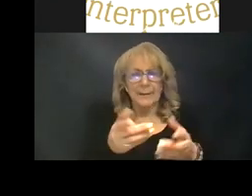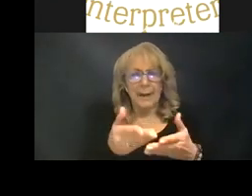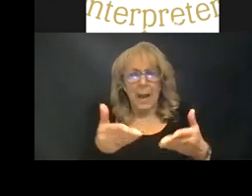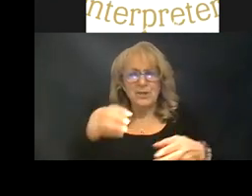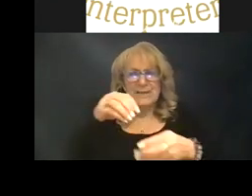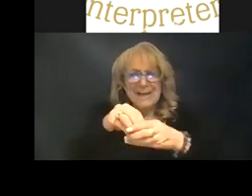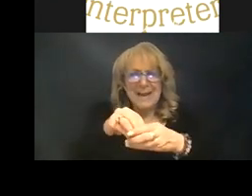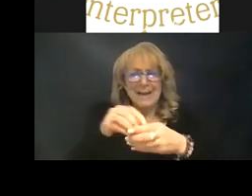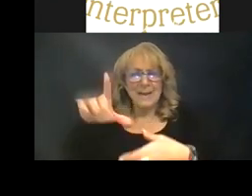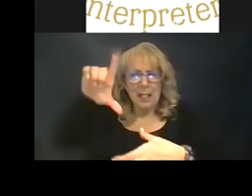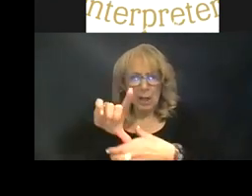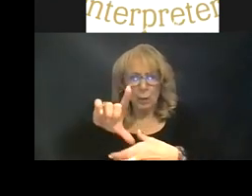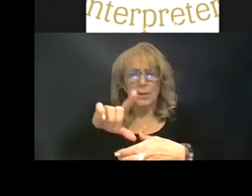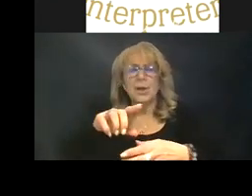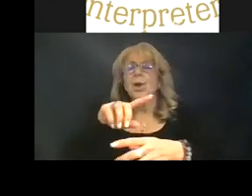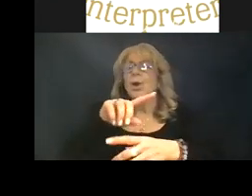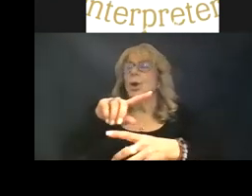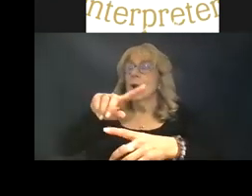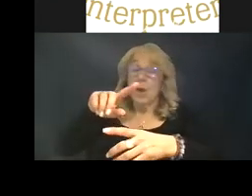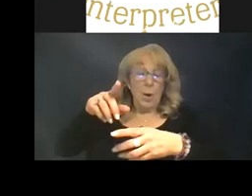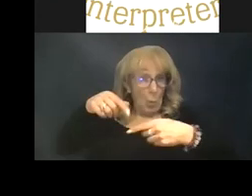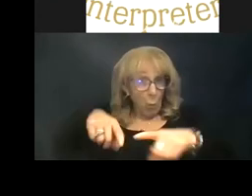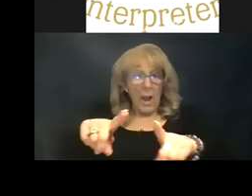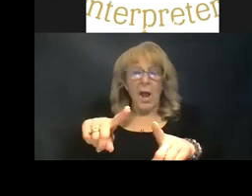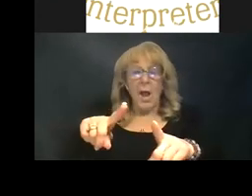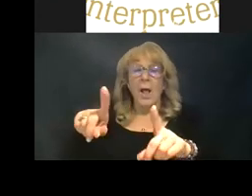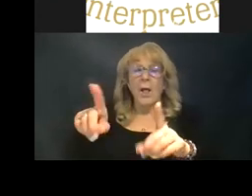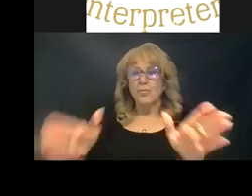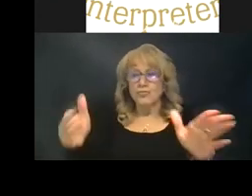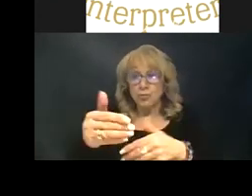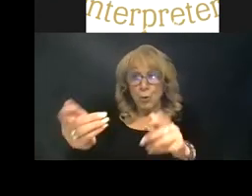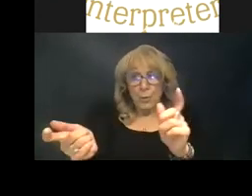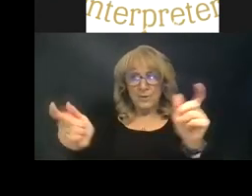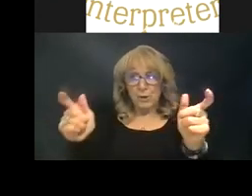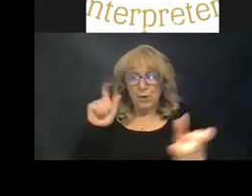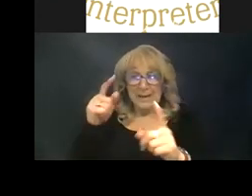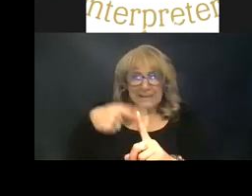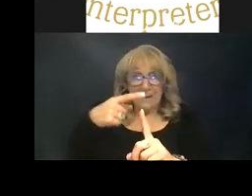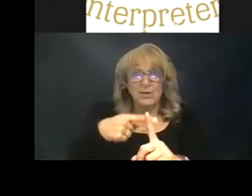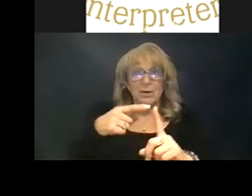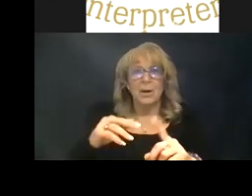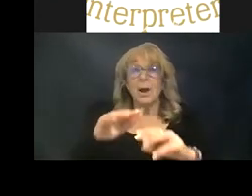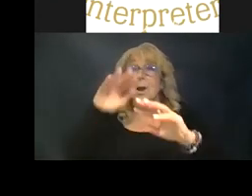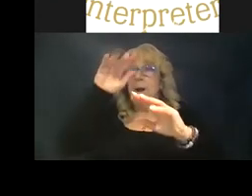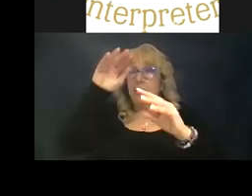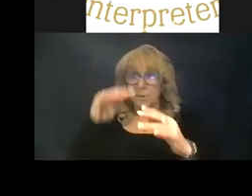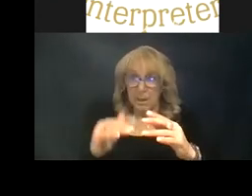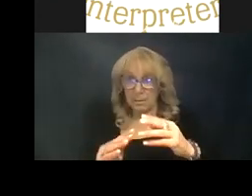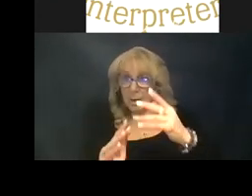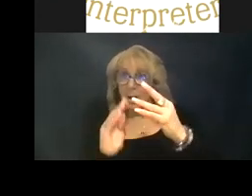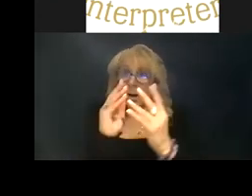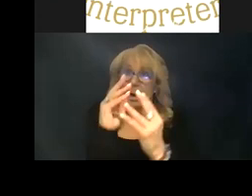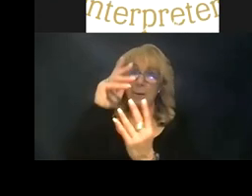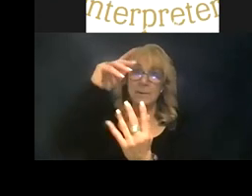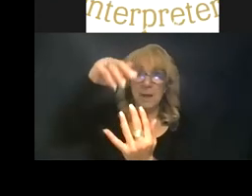room changes temperature, different of these spherical objects rise up and down, and you can read